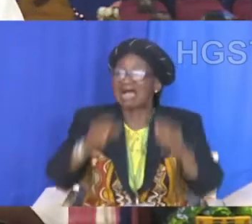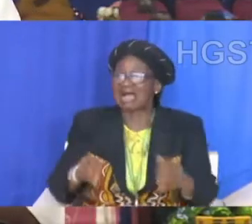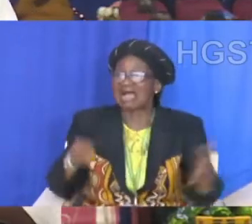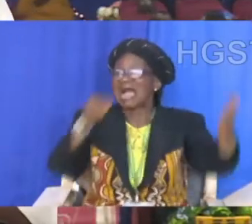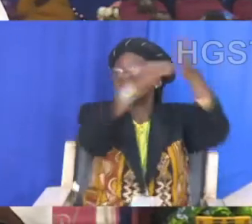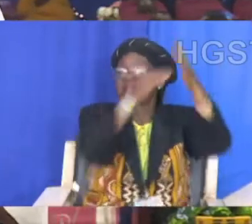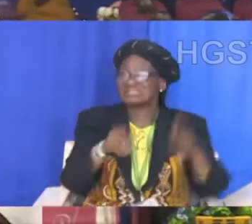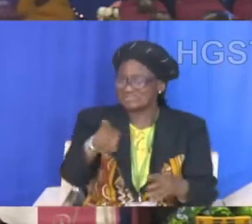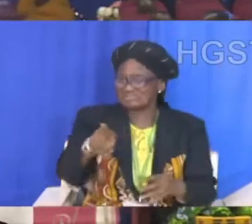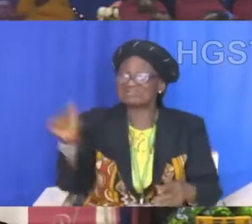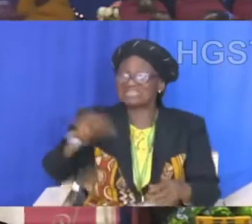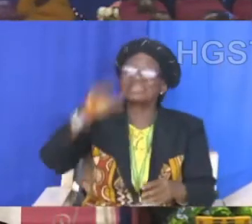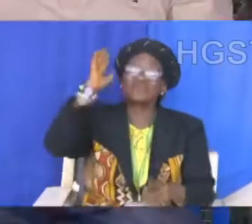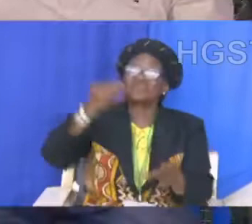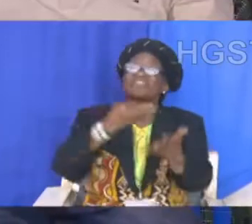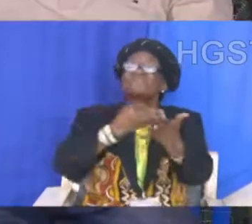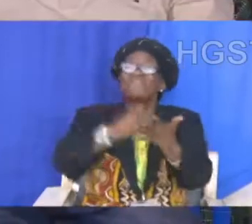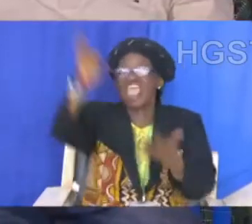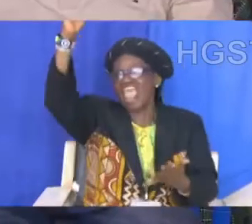They will fail.